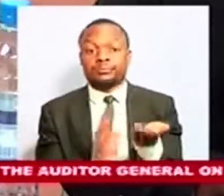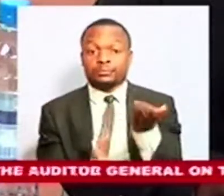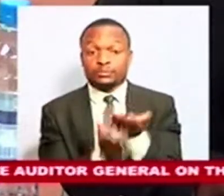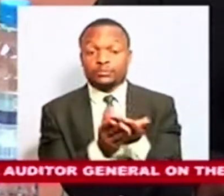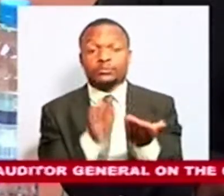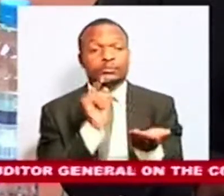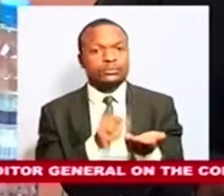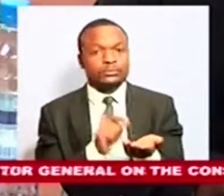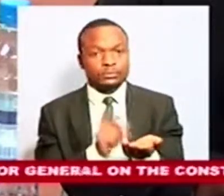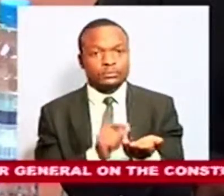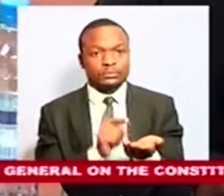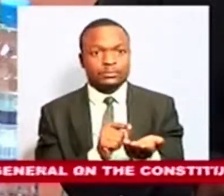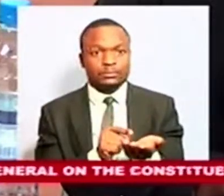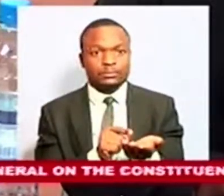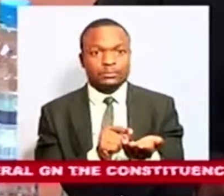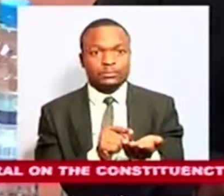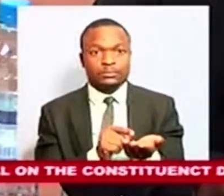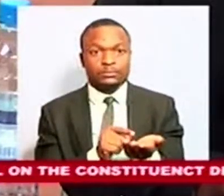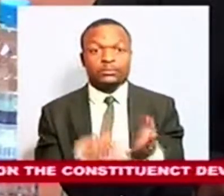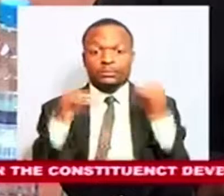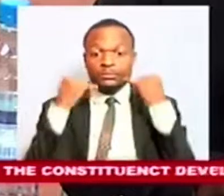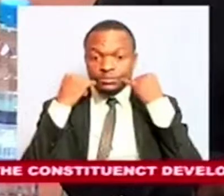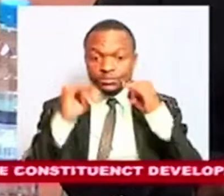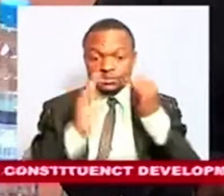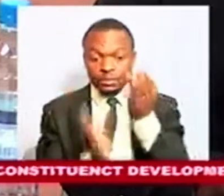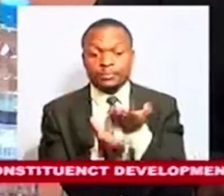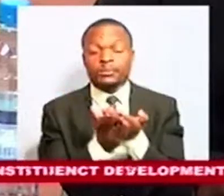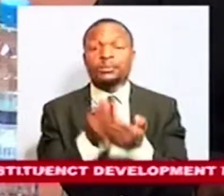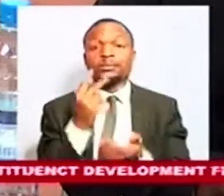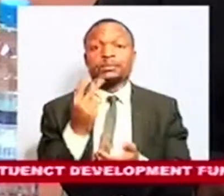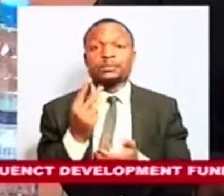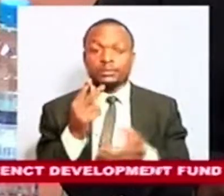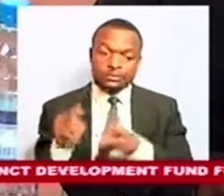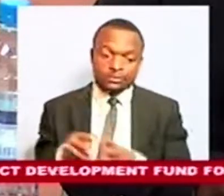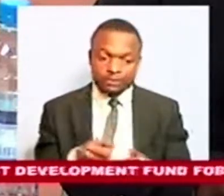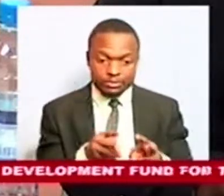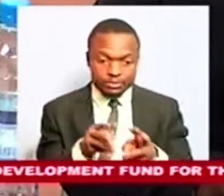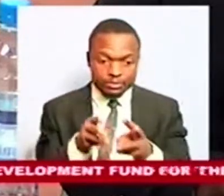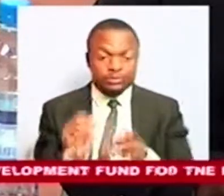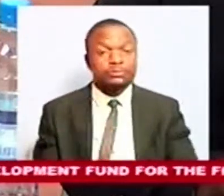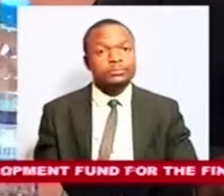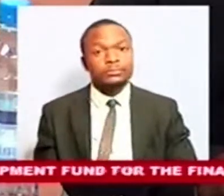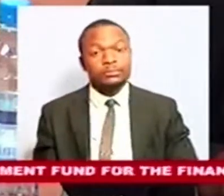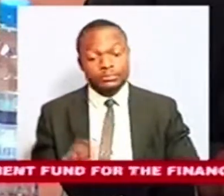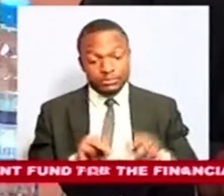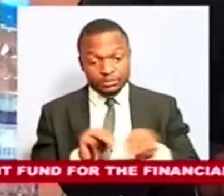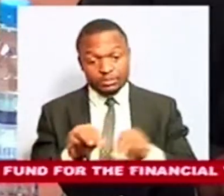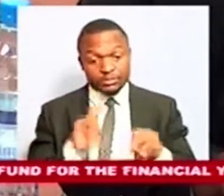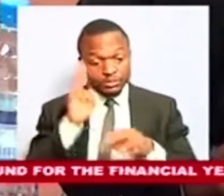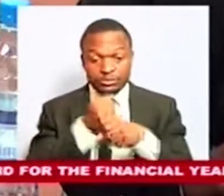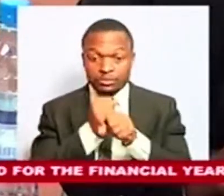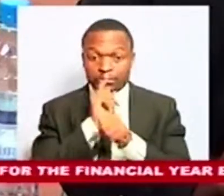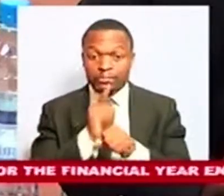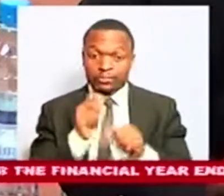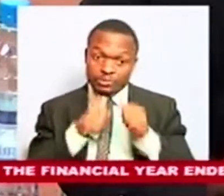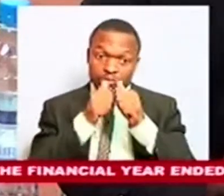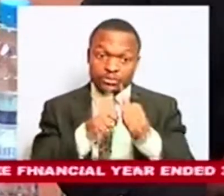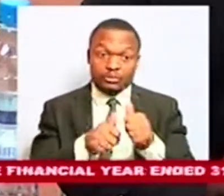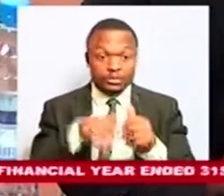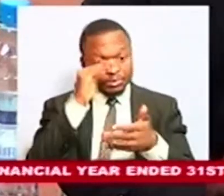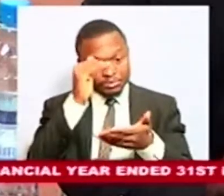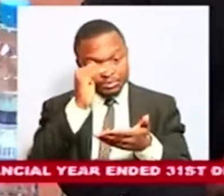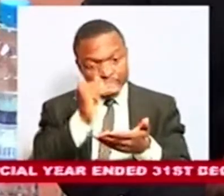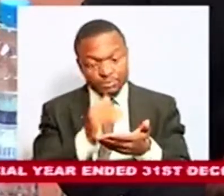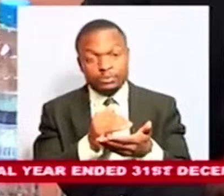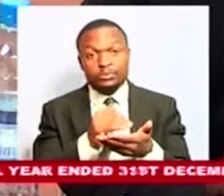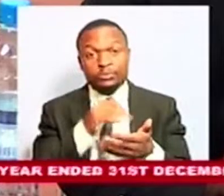this is ledgers for details as Appendix 2. Remedial measures. Management shall ensure to follow the laid down procedure